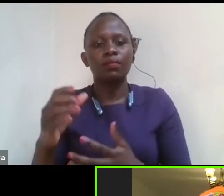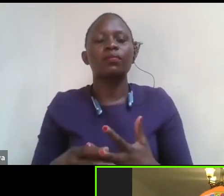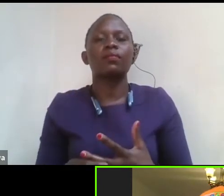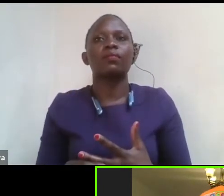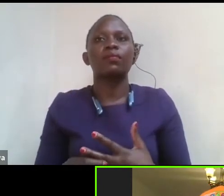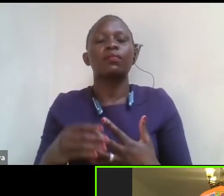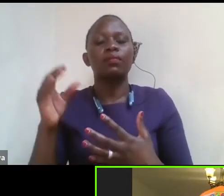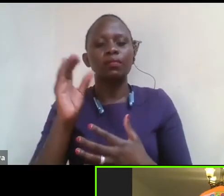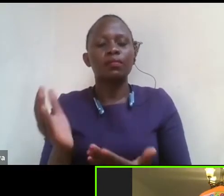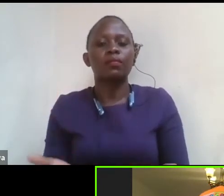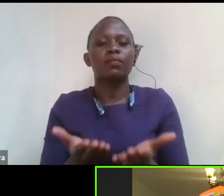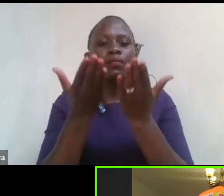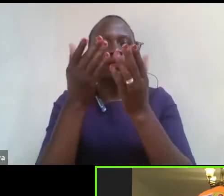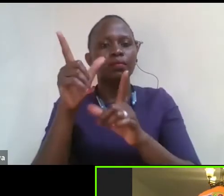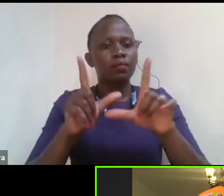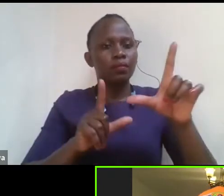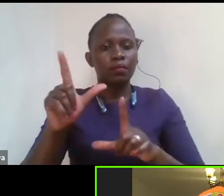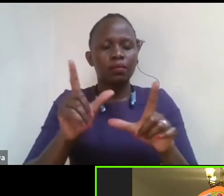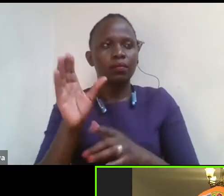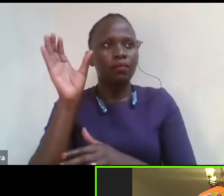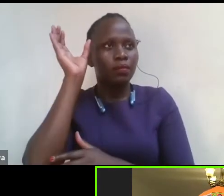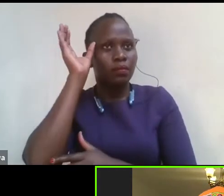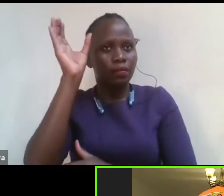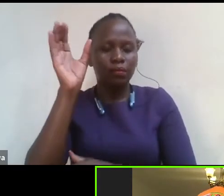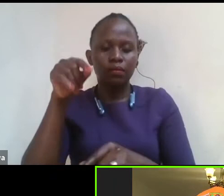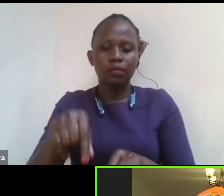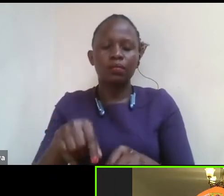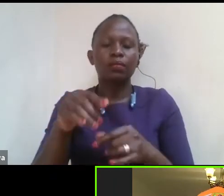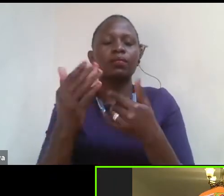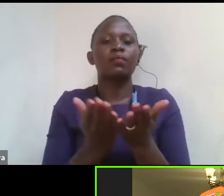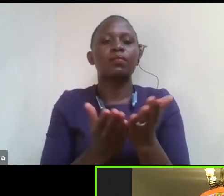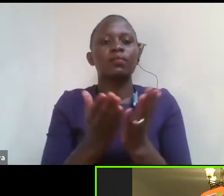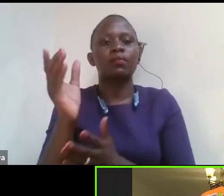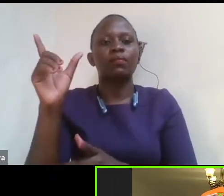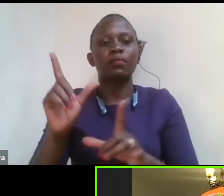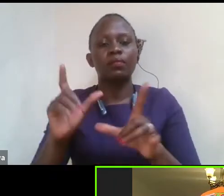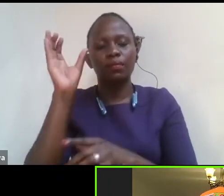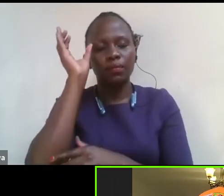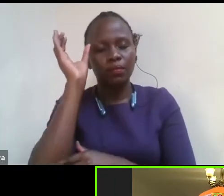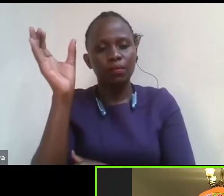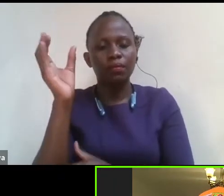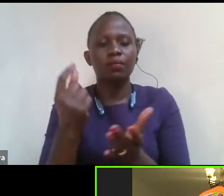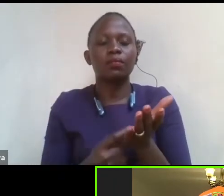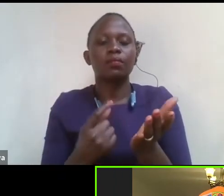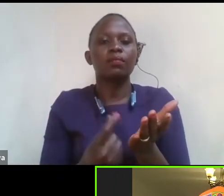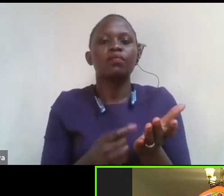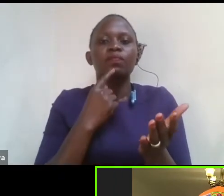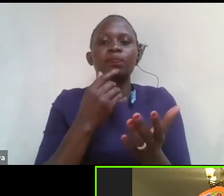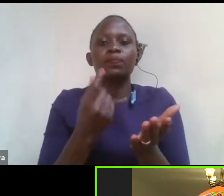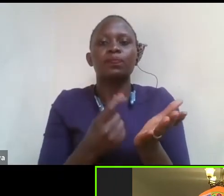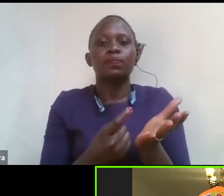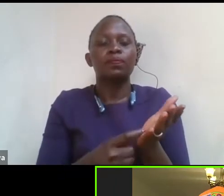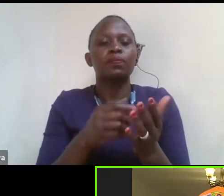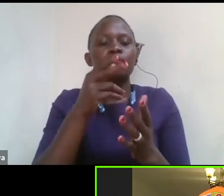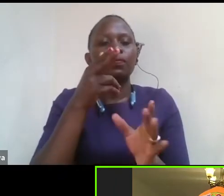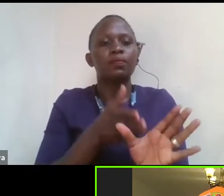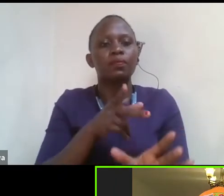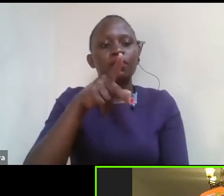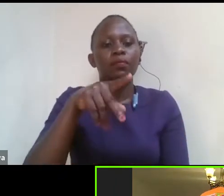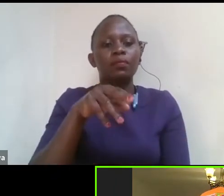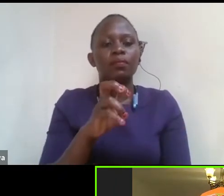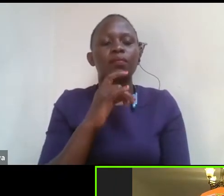the promotion of local content in the oil sector. He serves as the local content advisor to the Uganda Chamber of Mines and Petroleum, where he was the oil and gas advisor